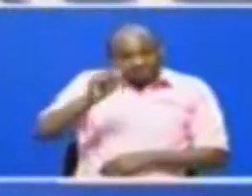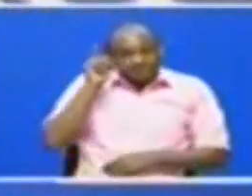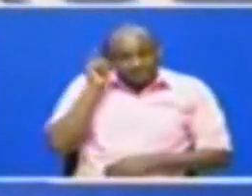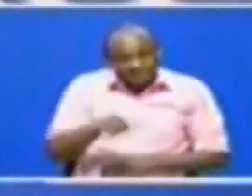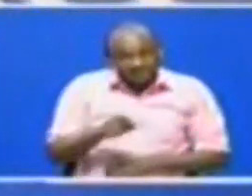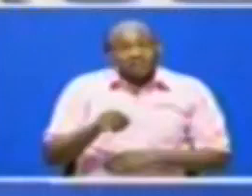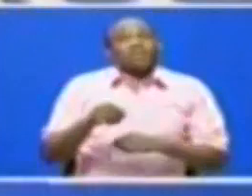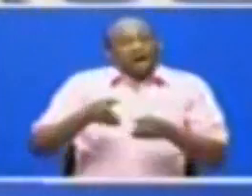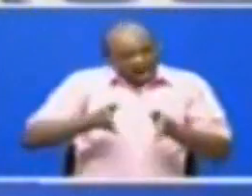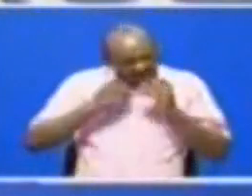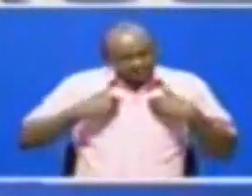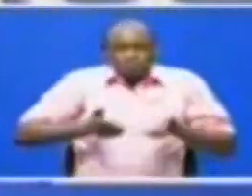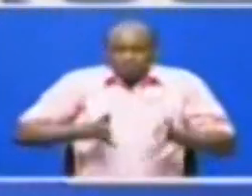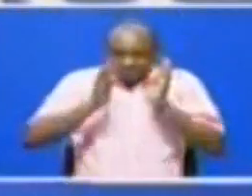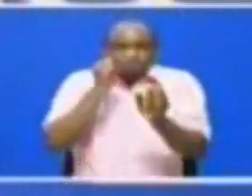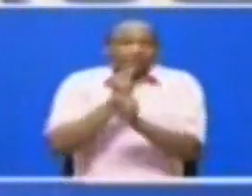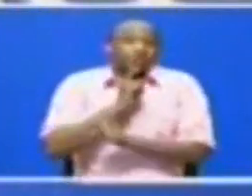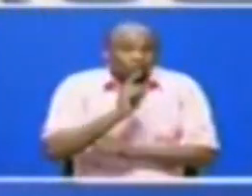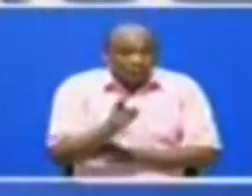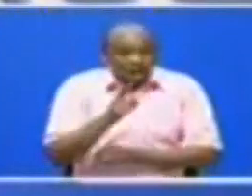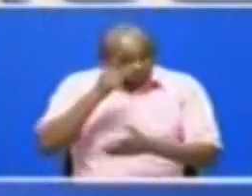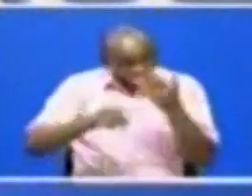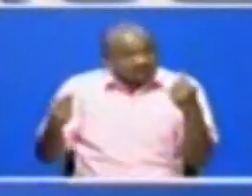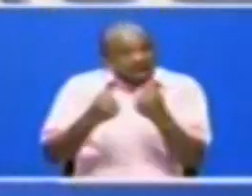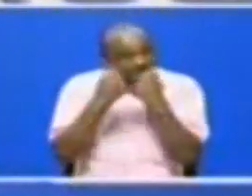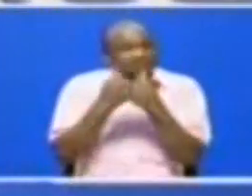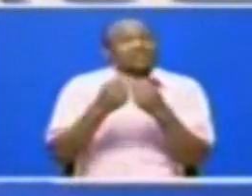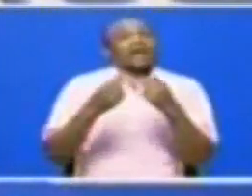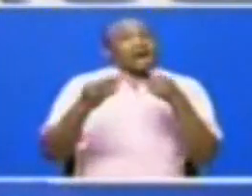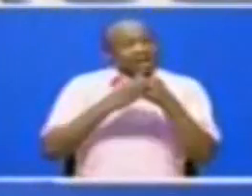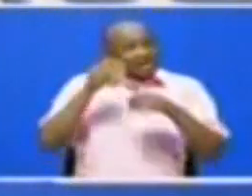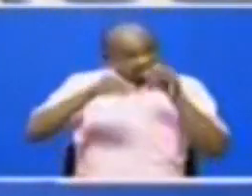place mechanisms to ensure that what happened on 8th of